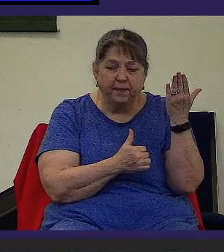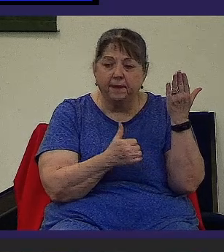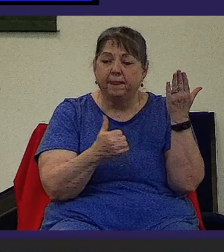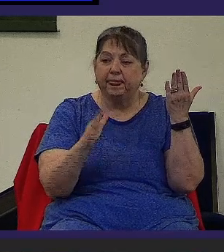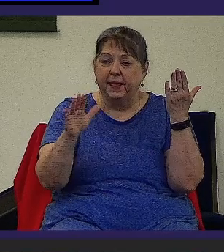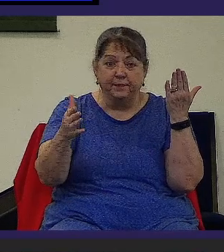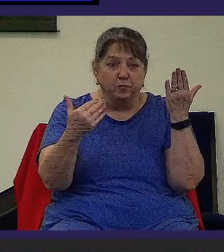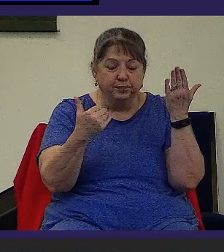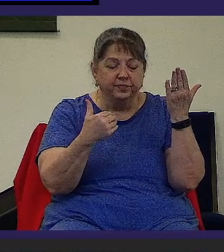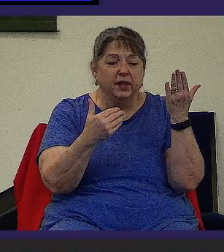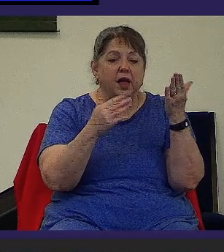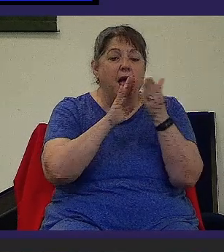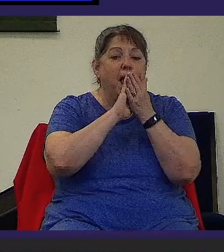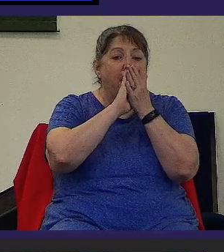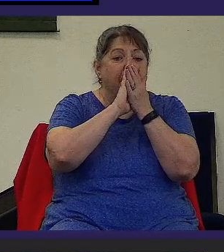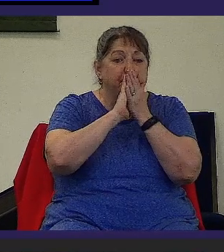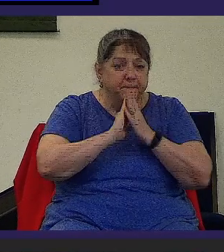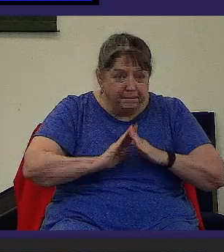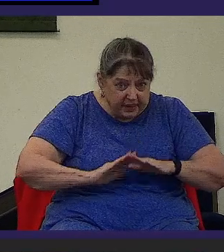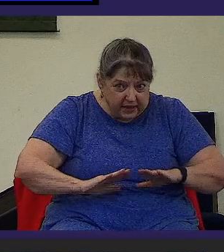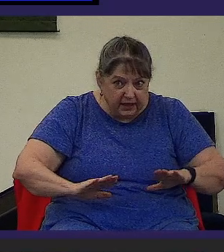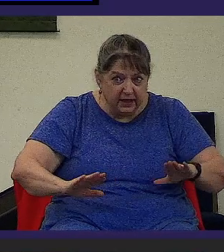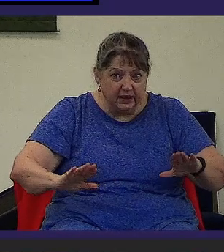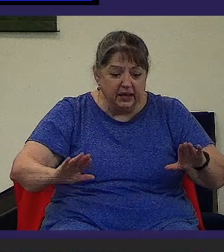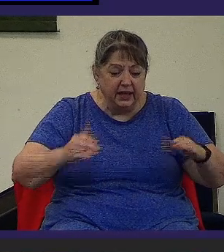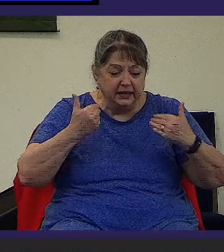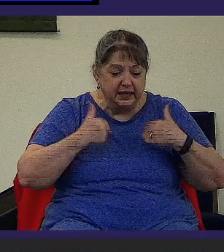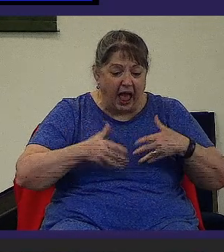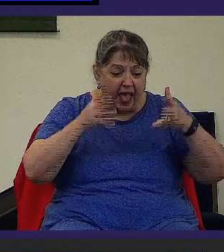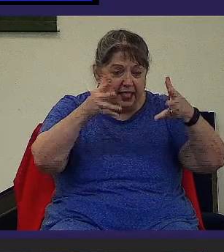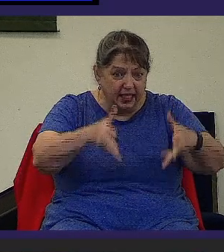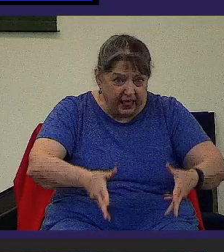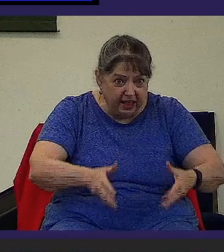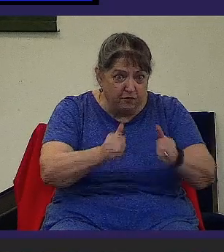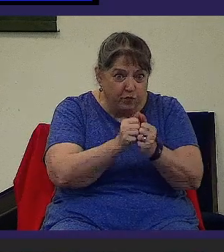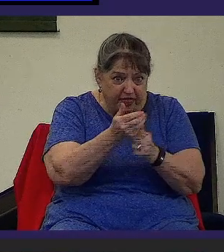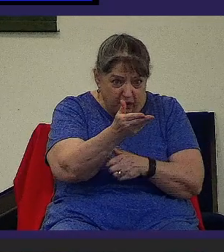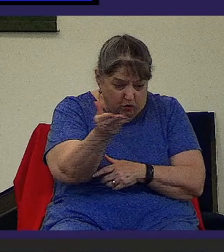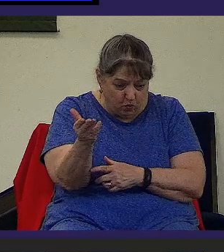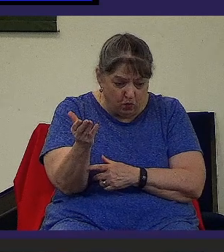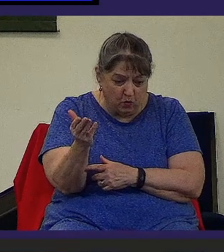that together peace i leave with you